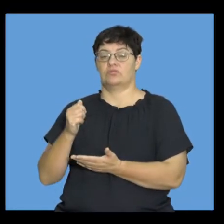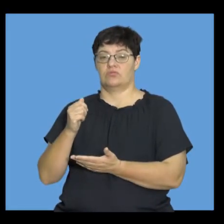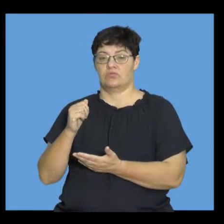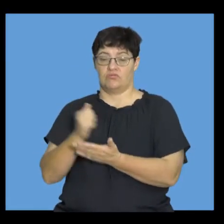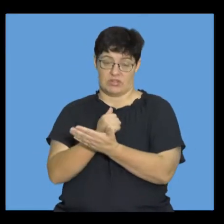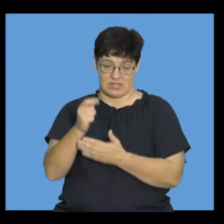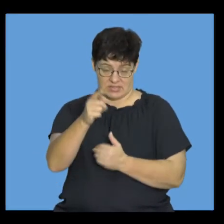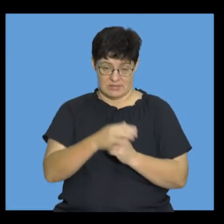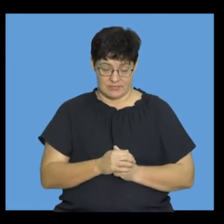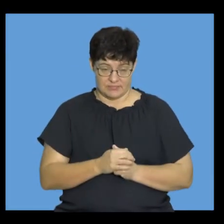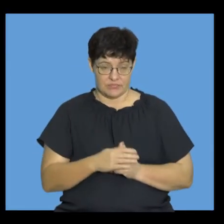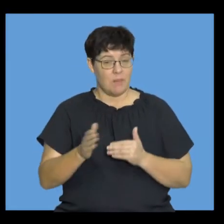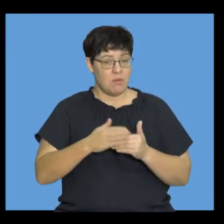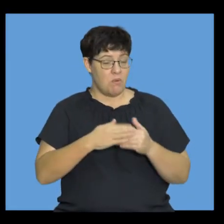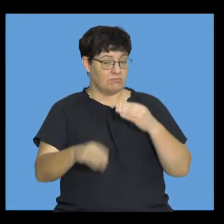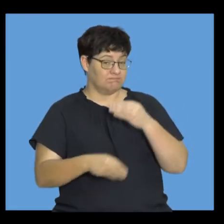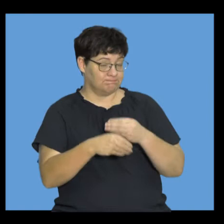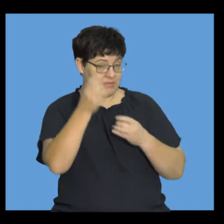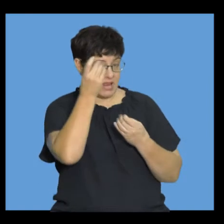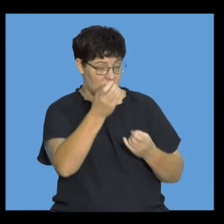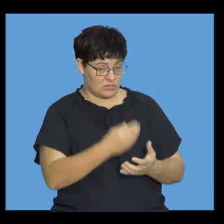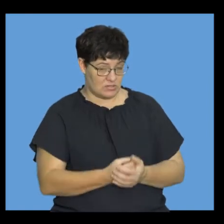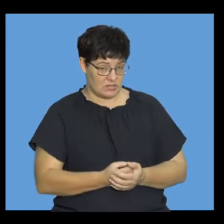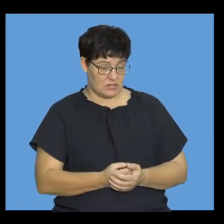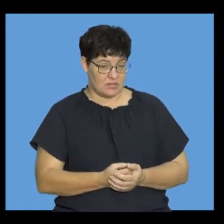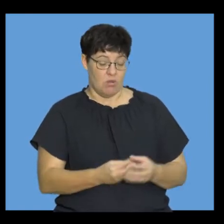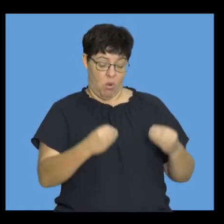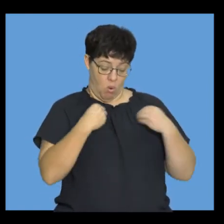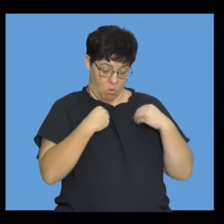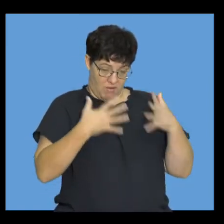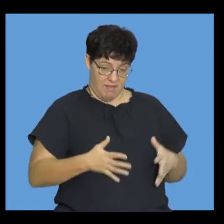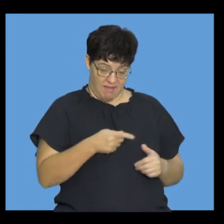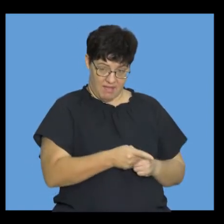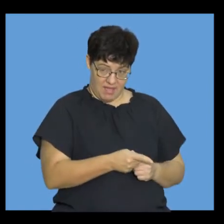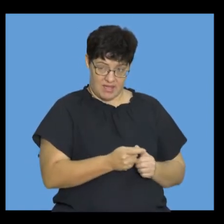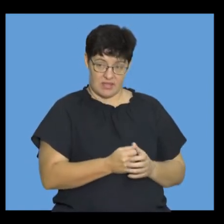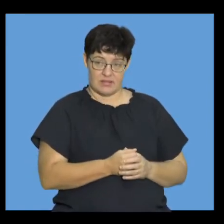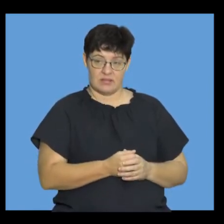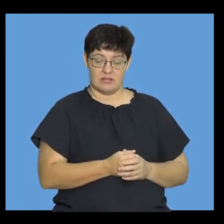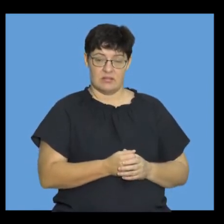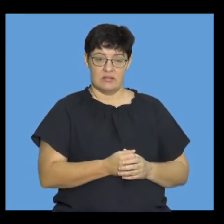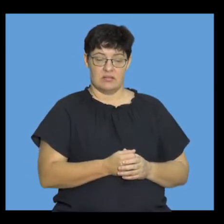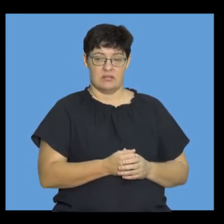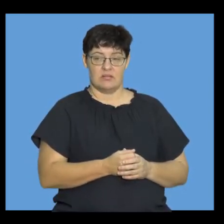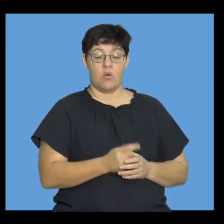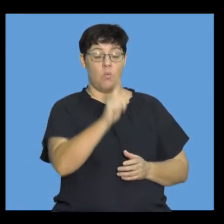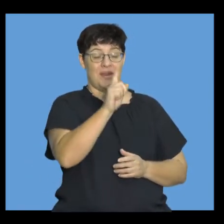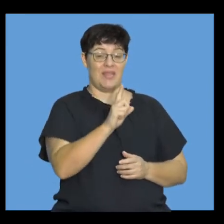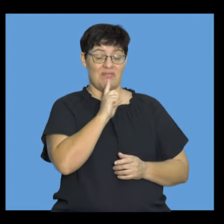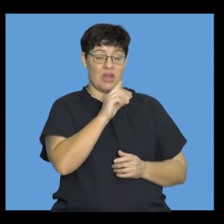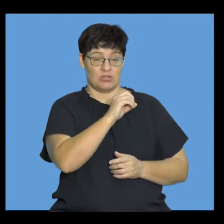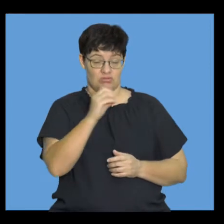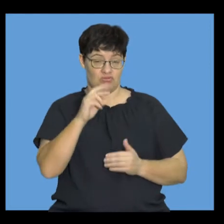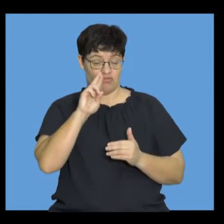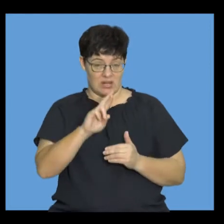Additional information, the owner is expected to take goods costing R1,000 each